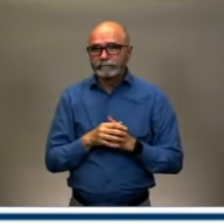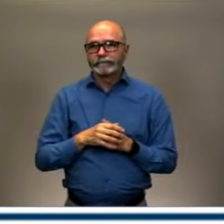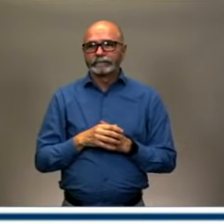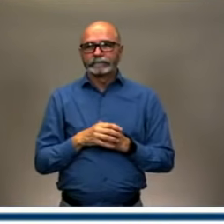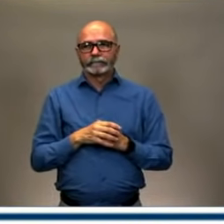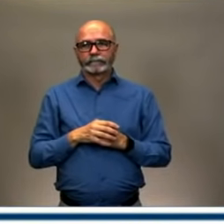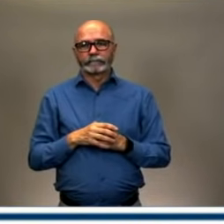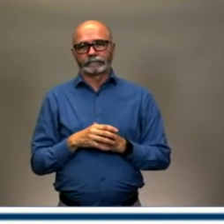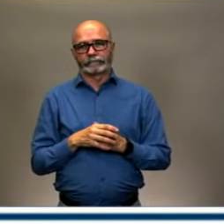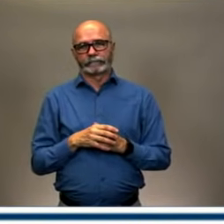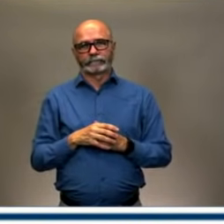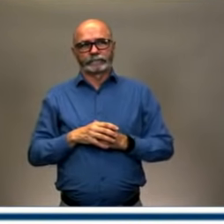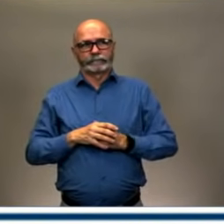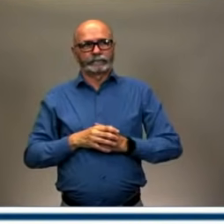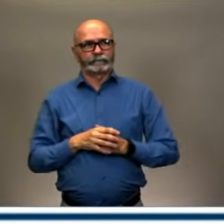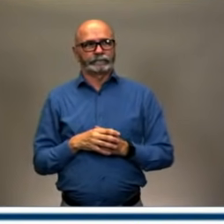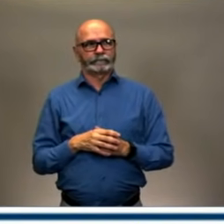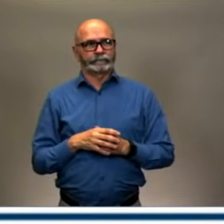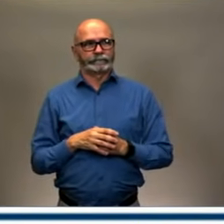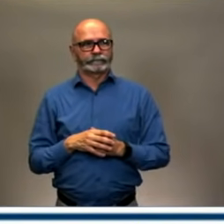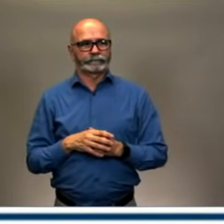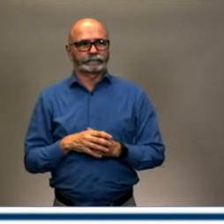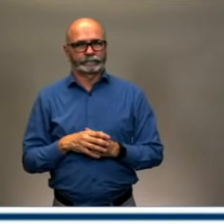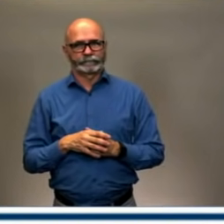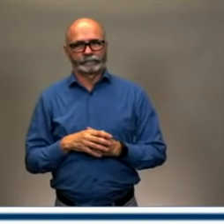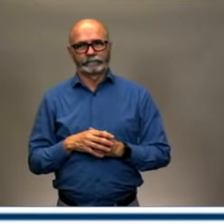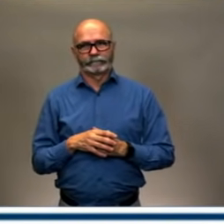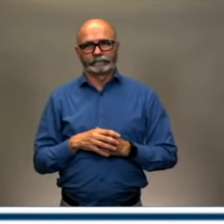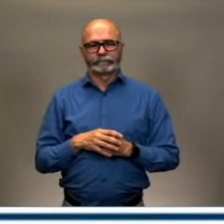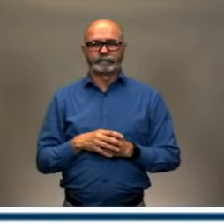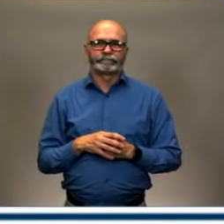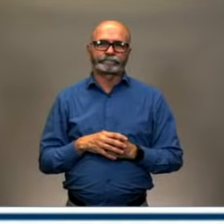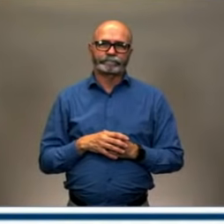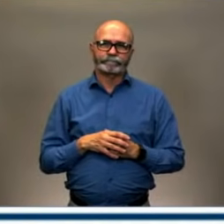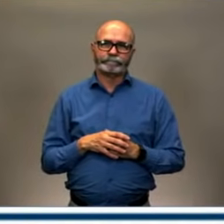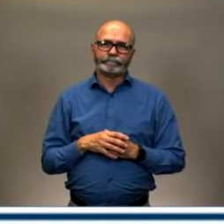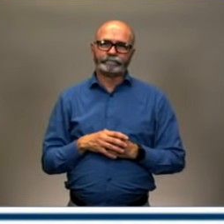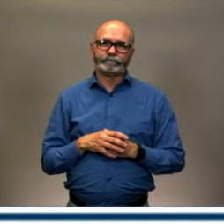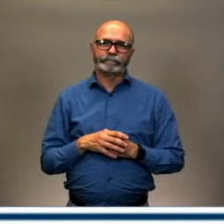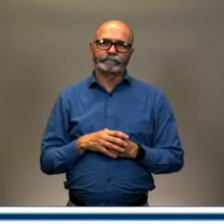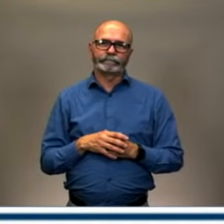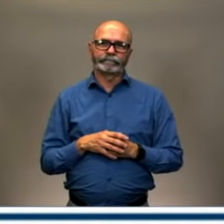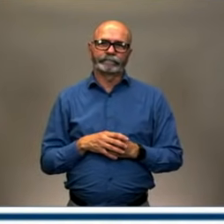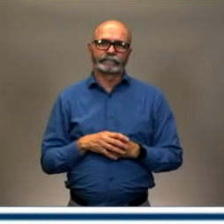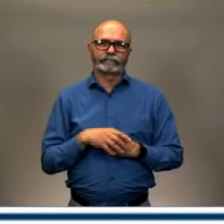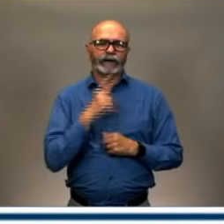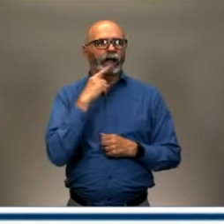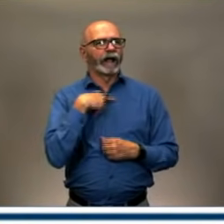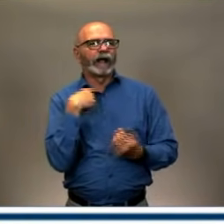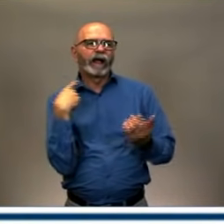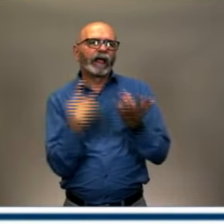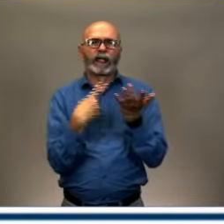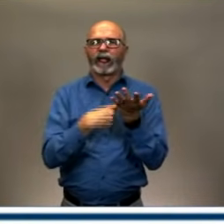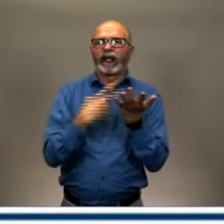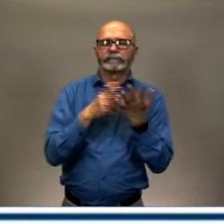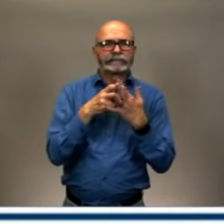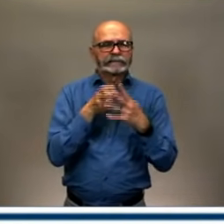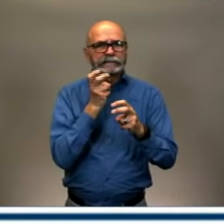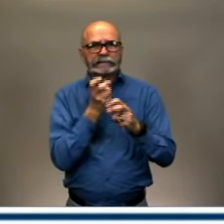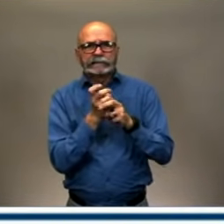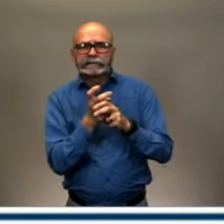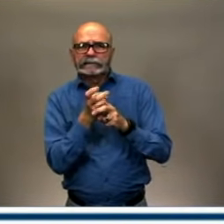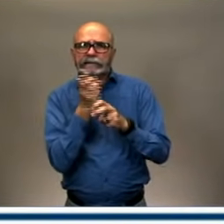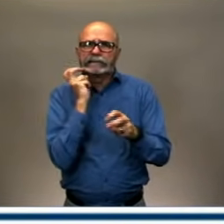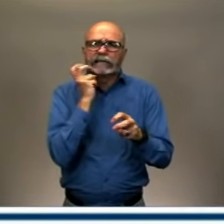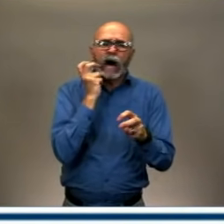Thanks so much. I guess following up on maybe just some of the challenges we heard you talk about distribution and keeping the vaccines, in particular